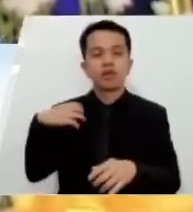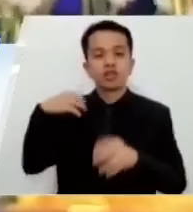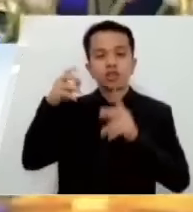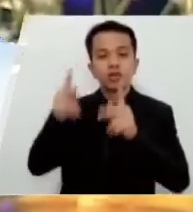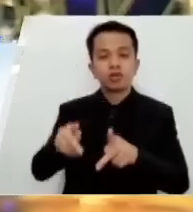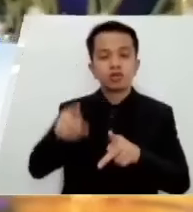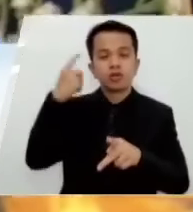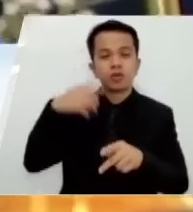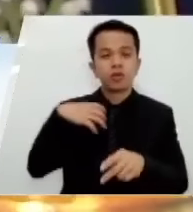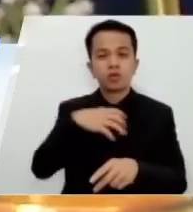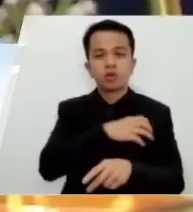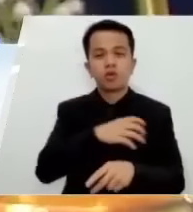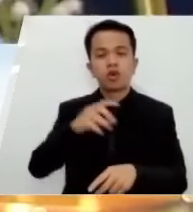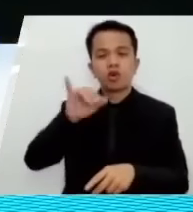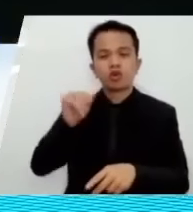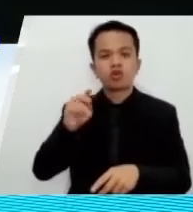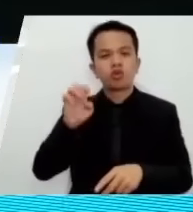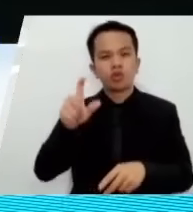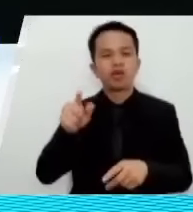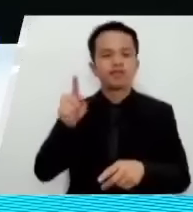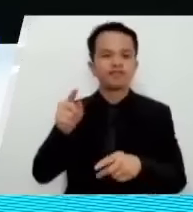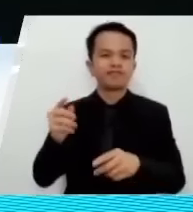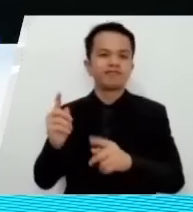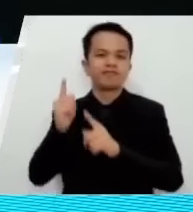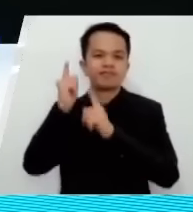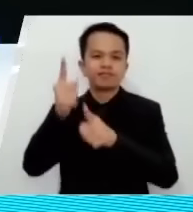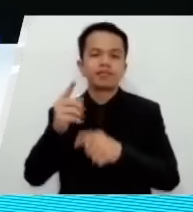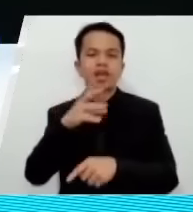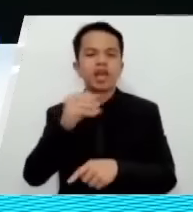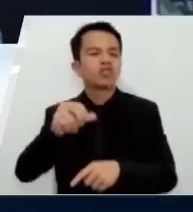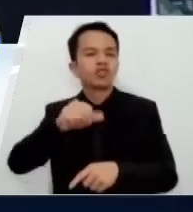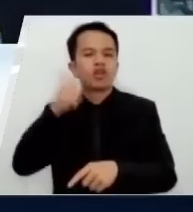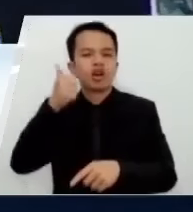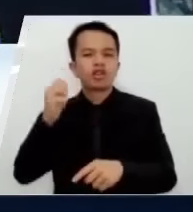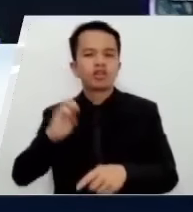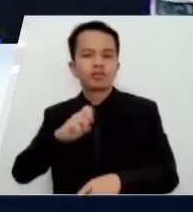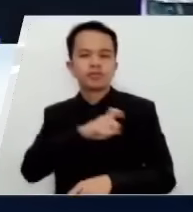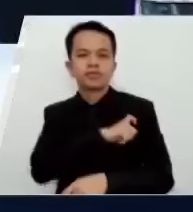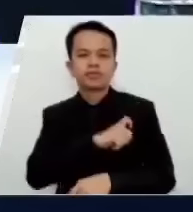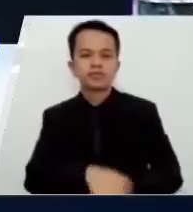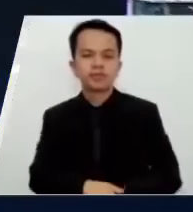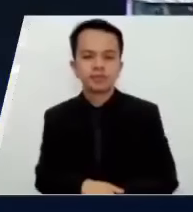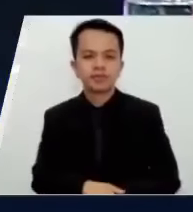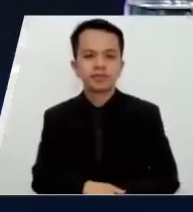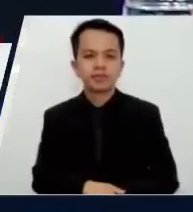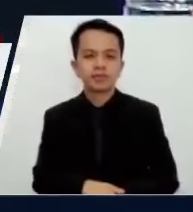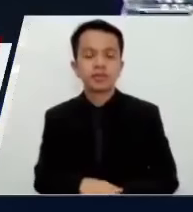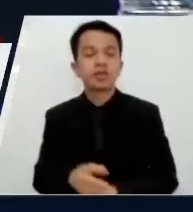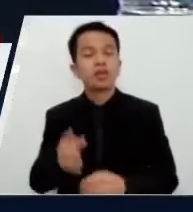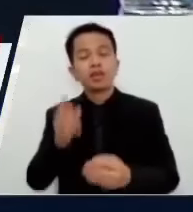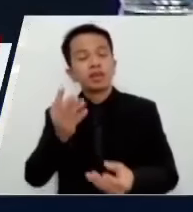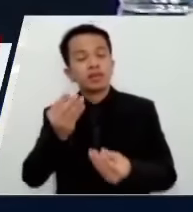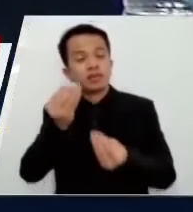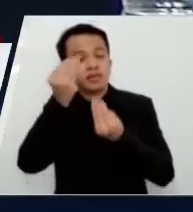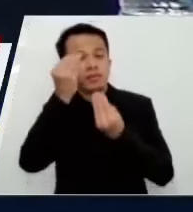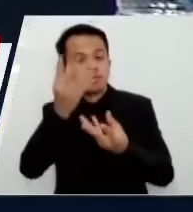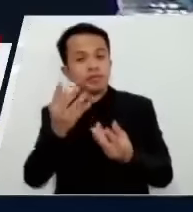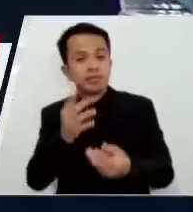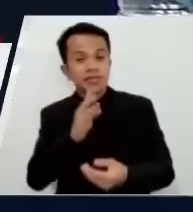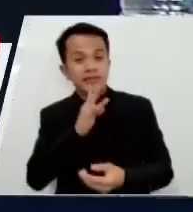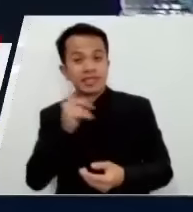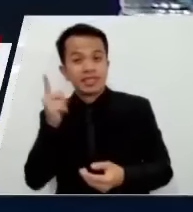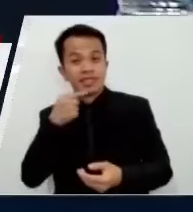na si Joel marz at iba pang executives the fact that we are holding